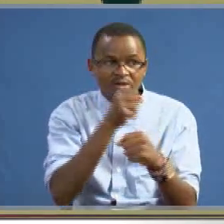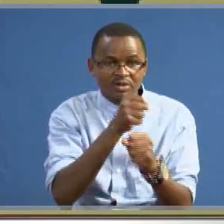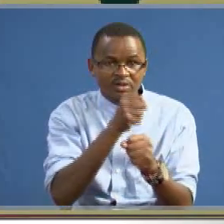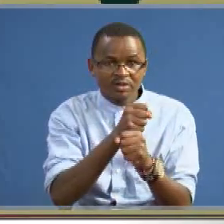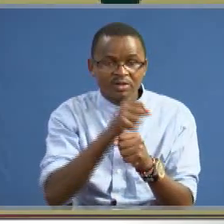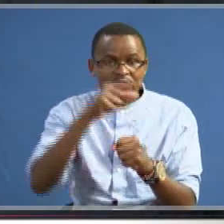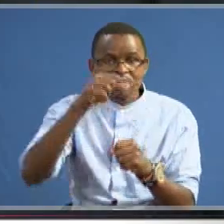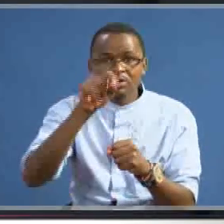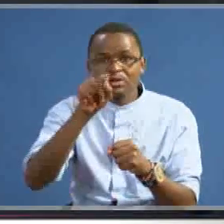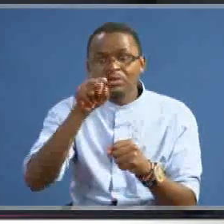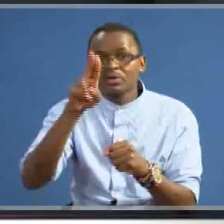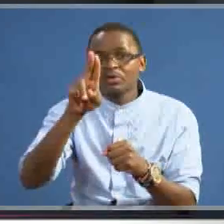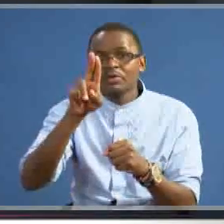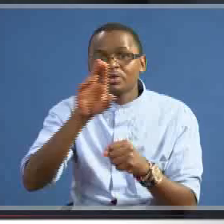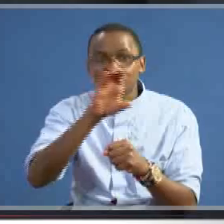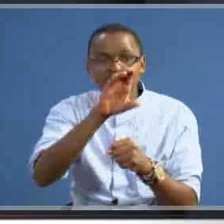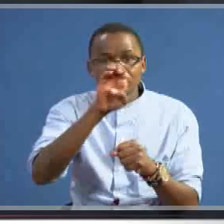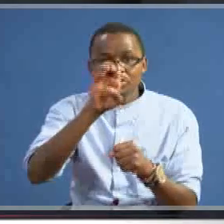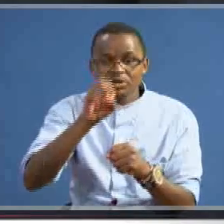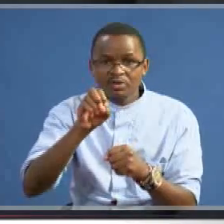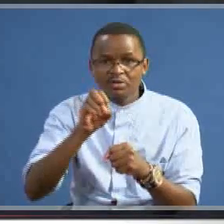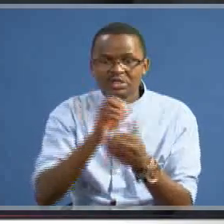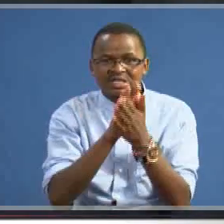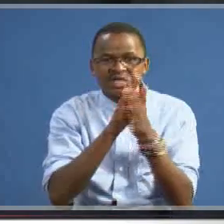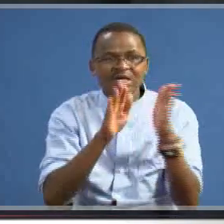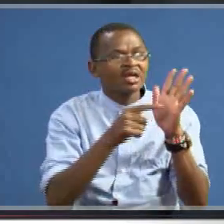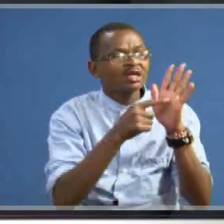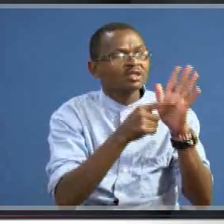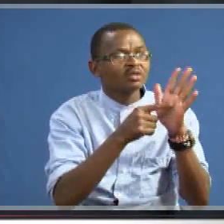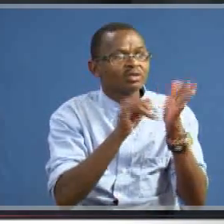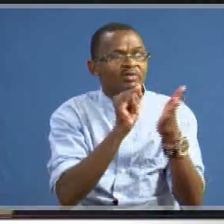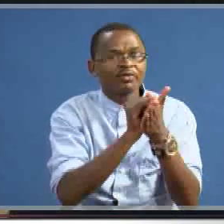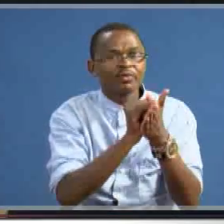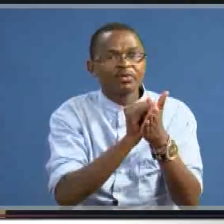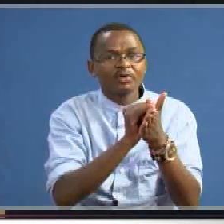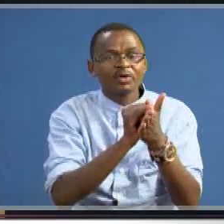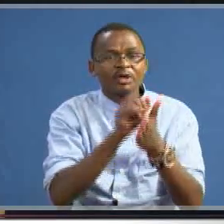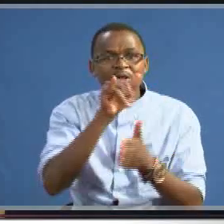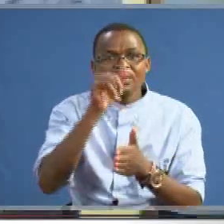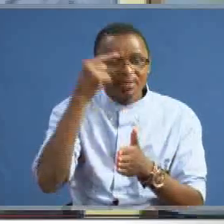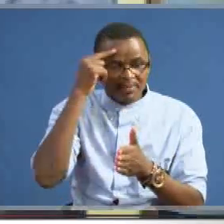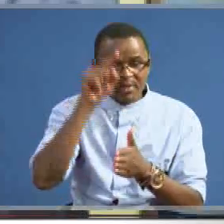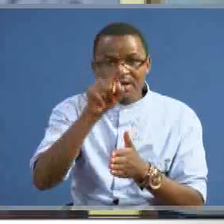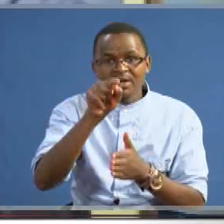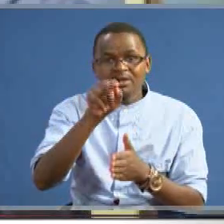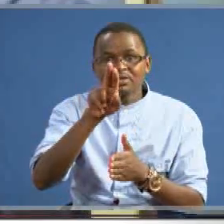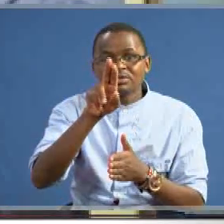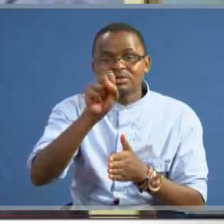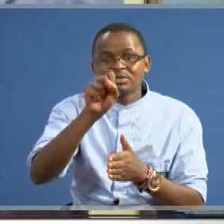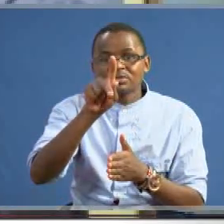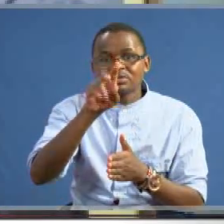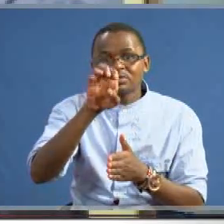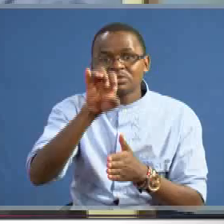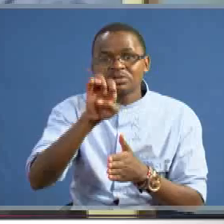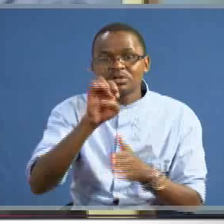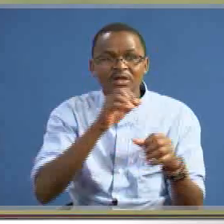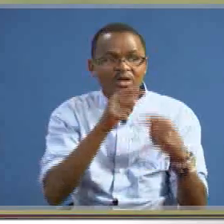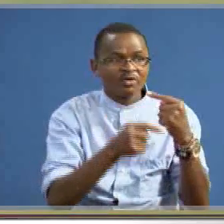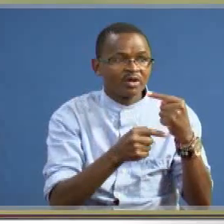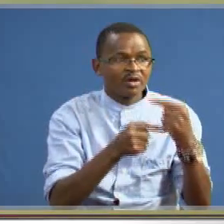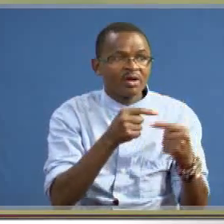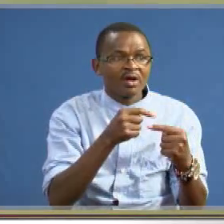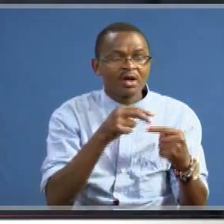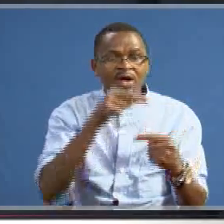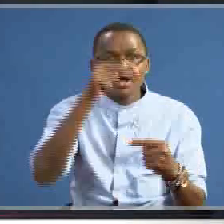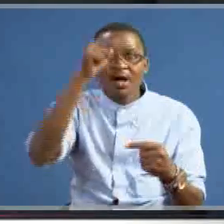get what a squishy or Sade are these a clear reflection of excellence pursued by Huskies for the promising that they will continue to